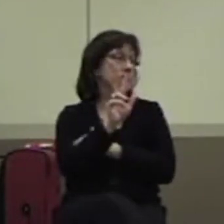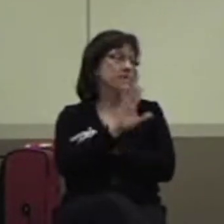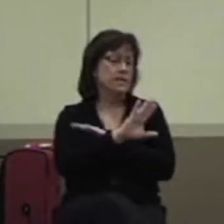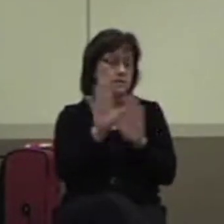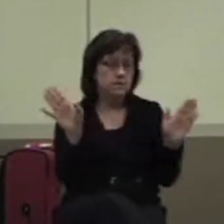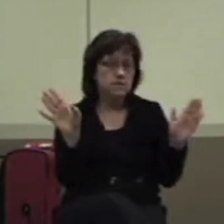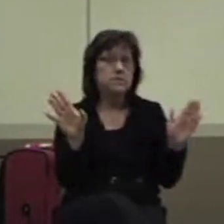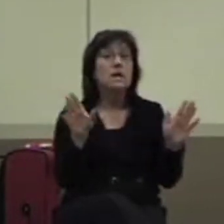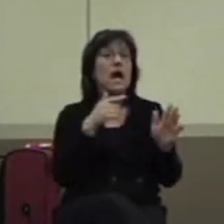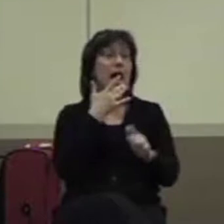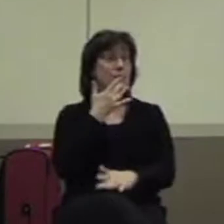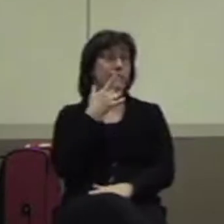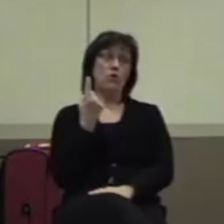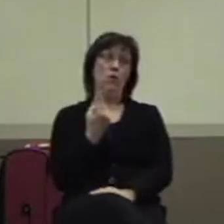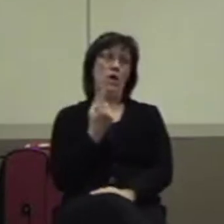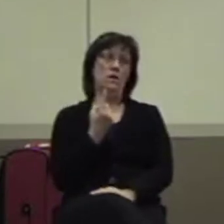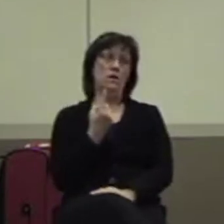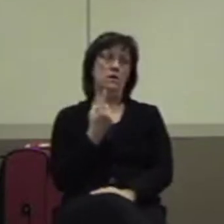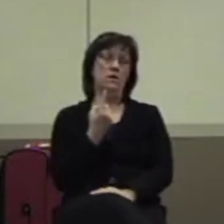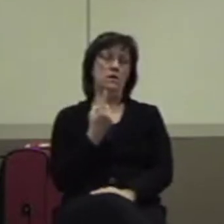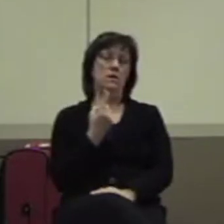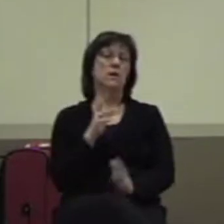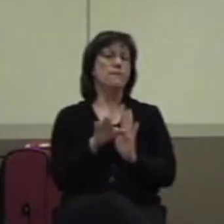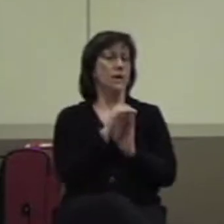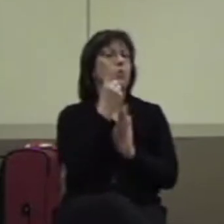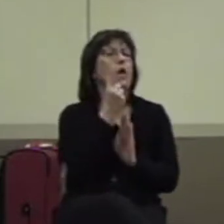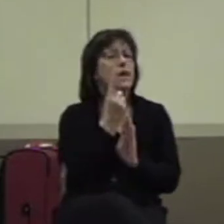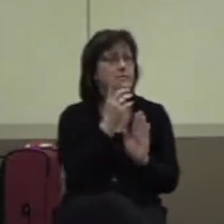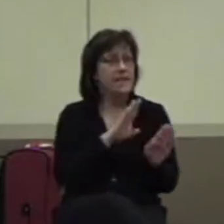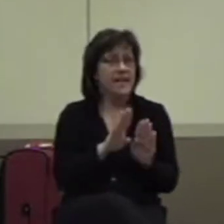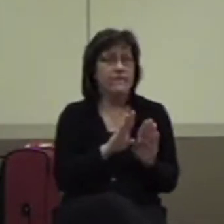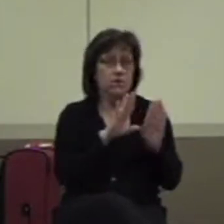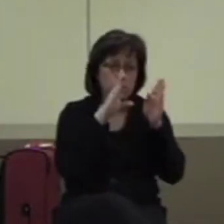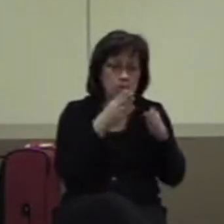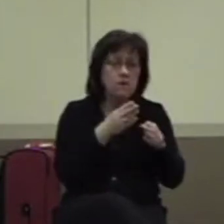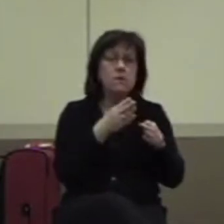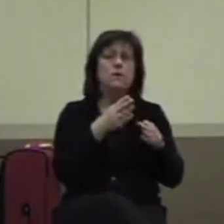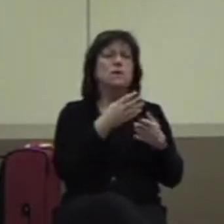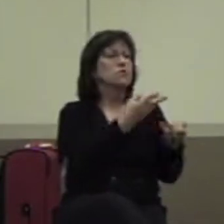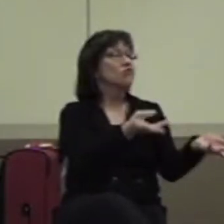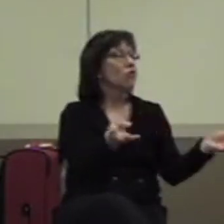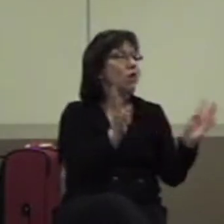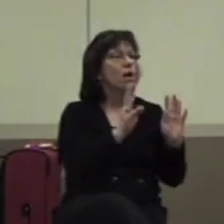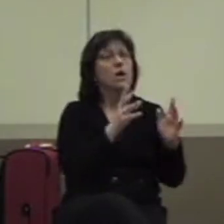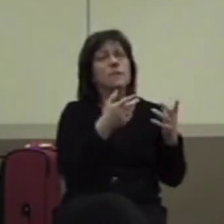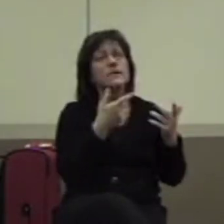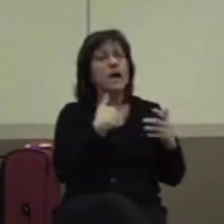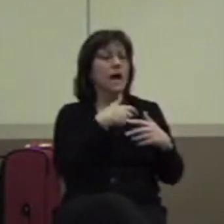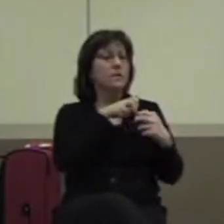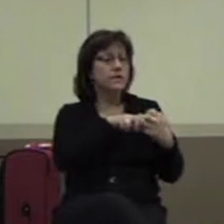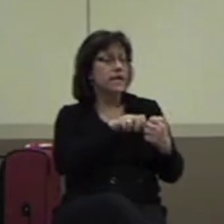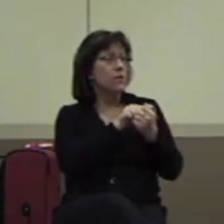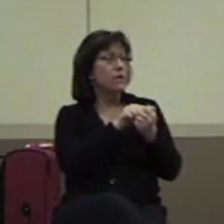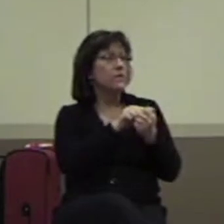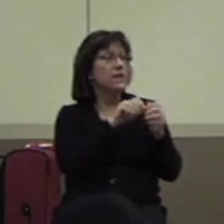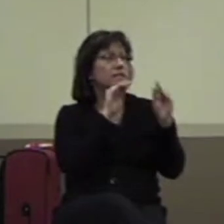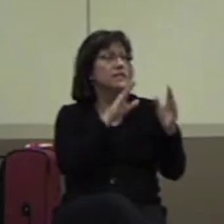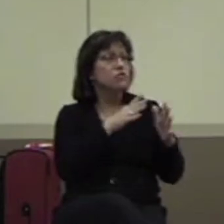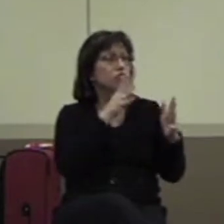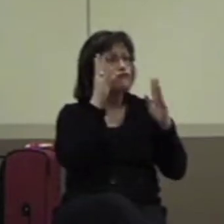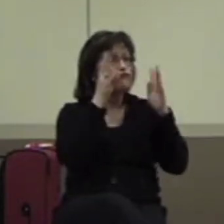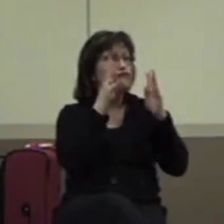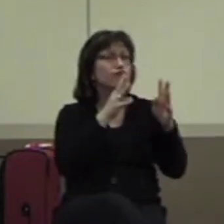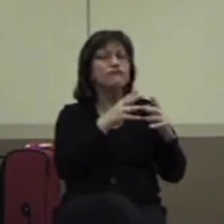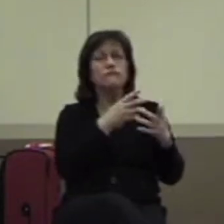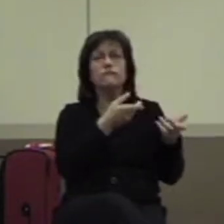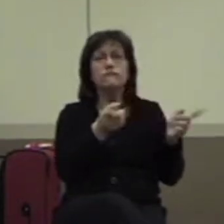no more than 3. I prefer 1. Just pick 1 behavior. Because I'll sit down with the teacher and brainstorm the behavior,